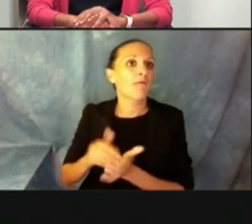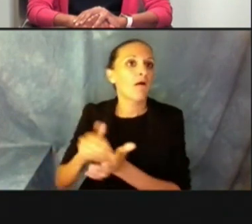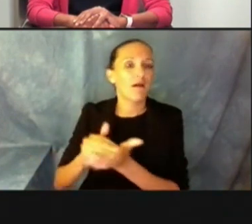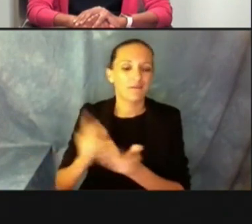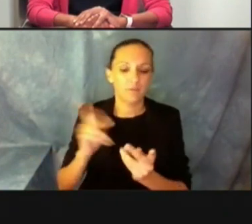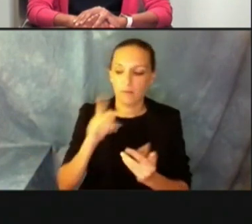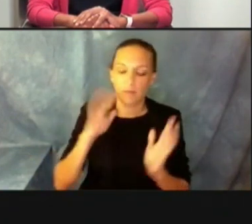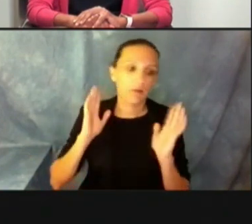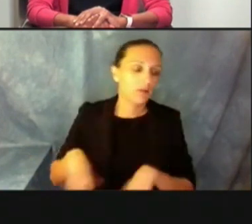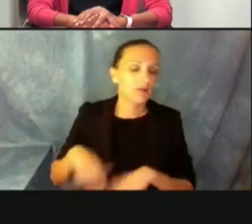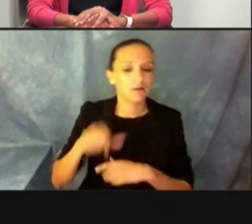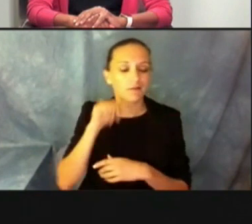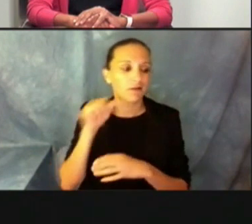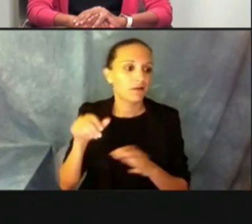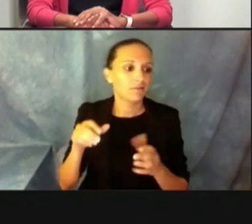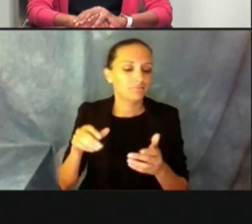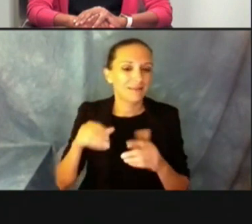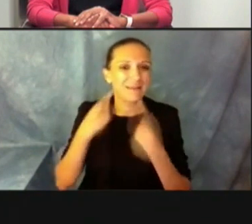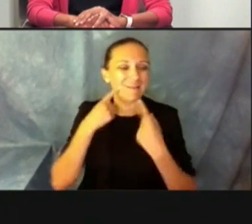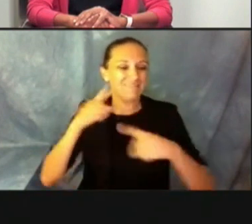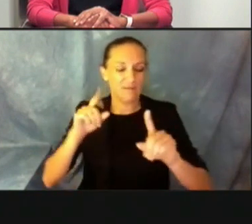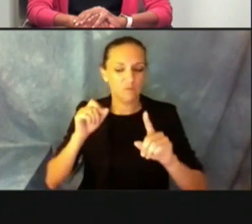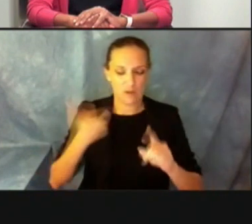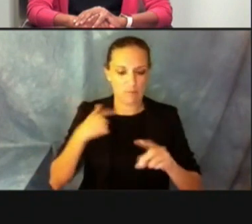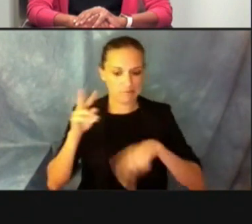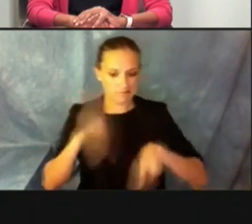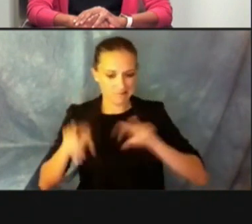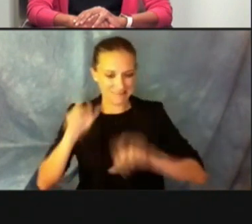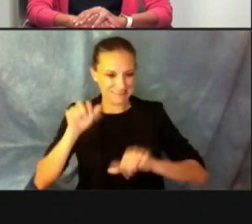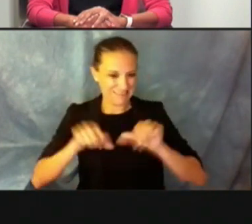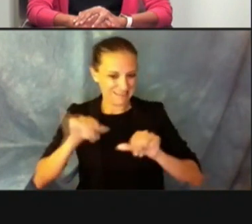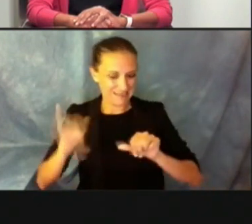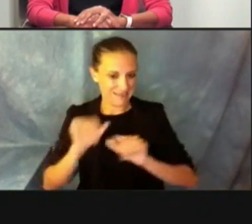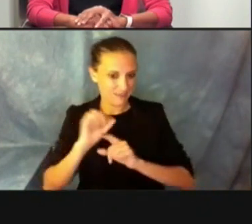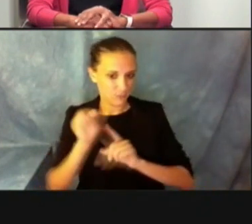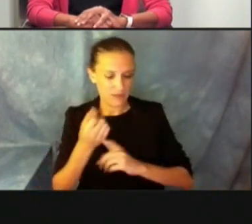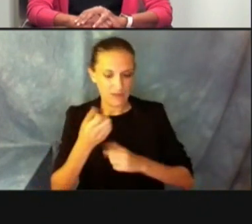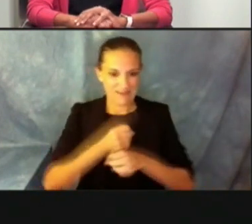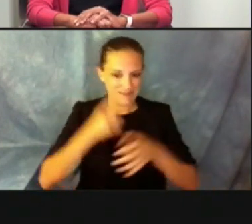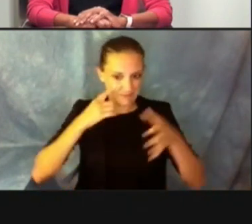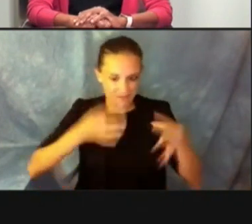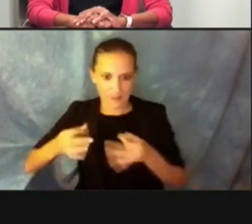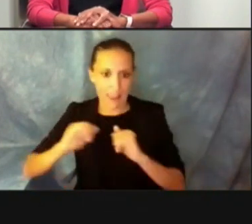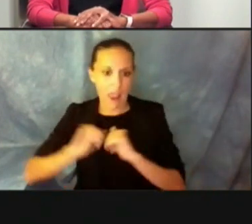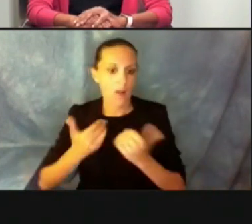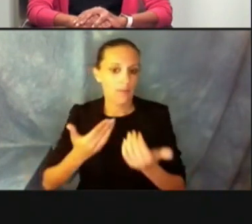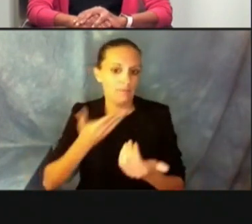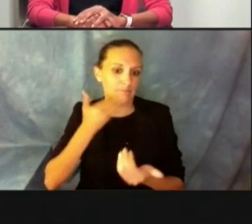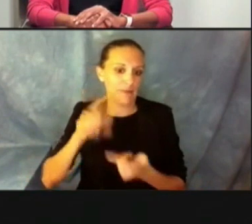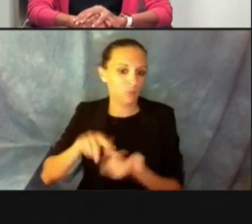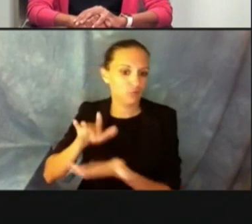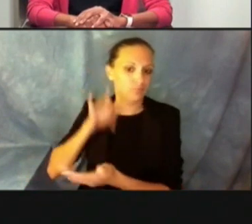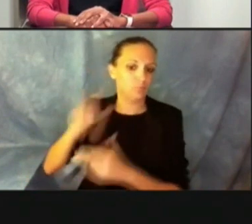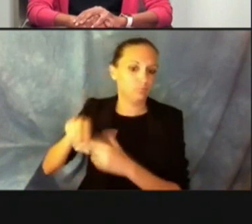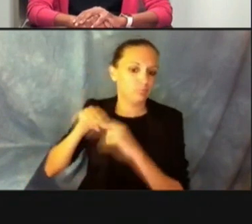we're assessing that situation and making some determinations on how to best utilize that service.